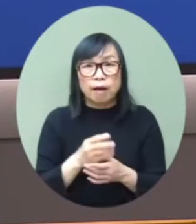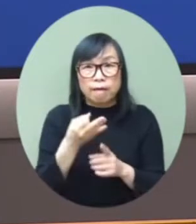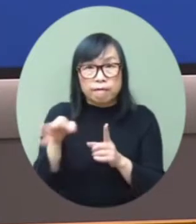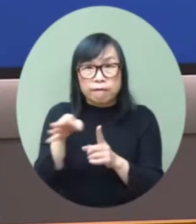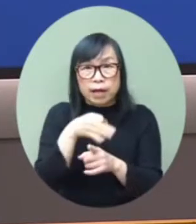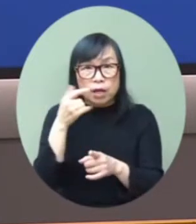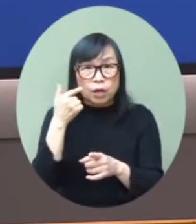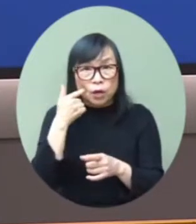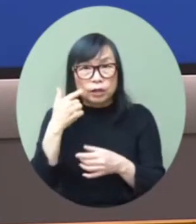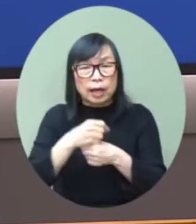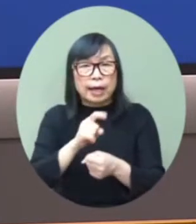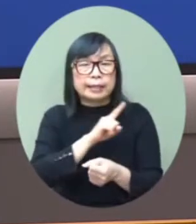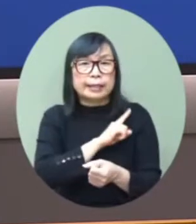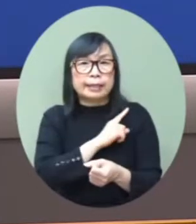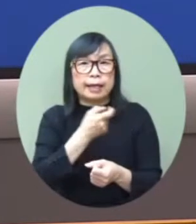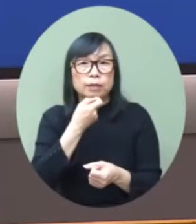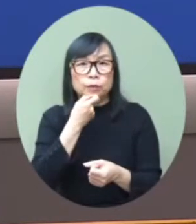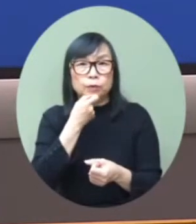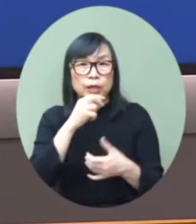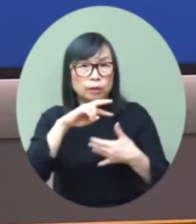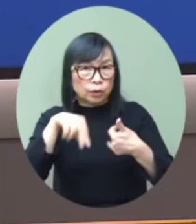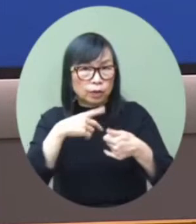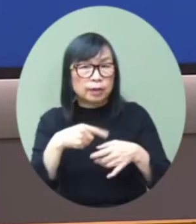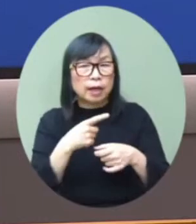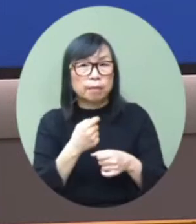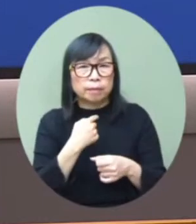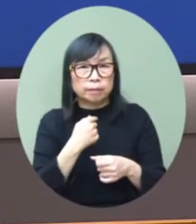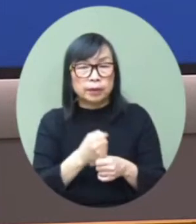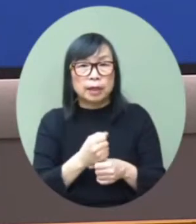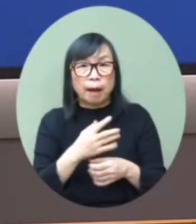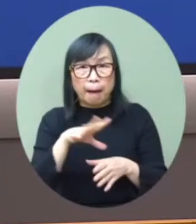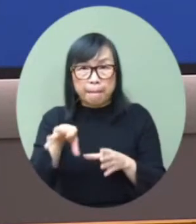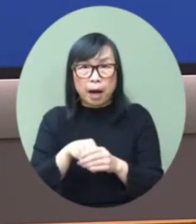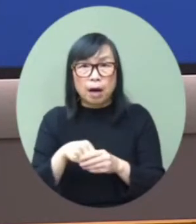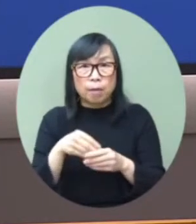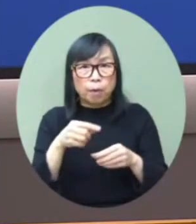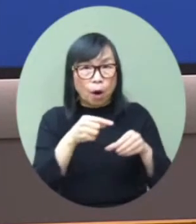Both of these are done under 599J.